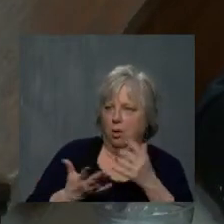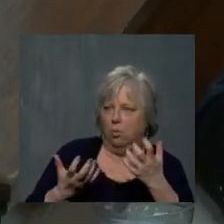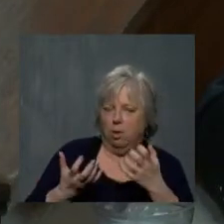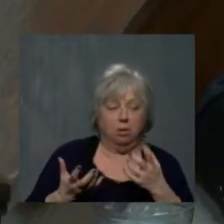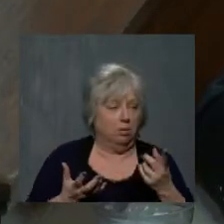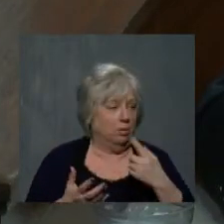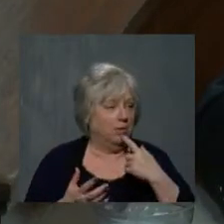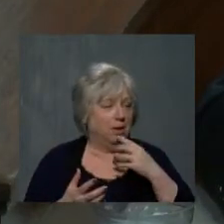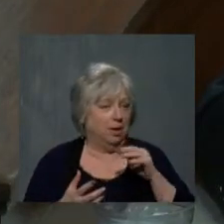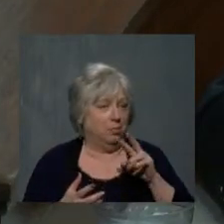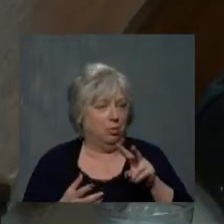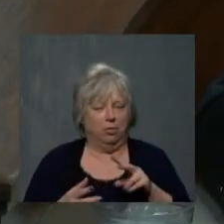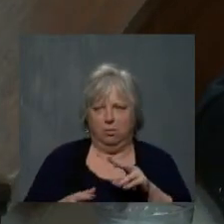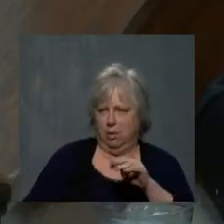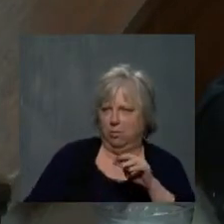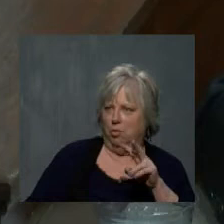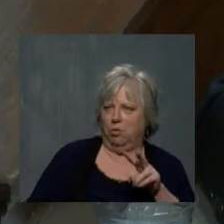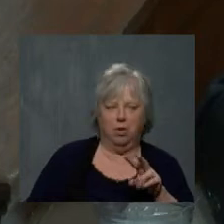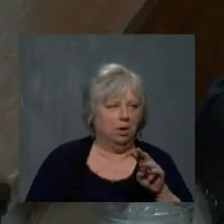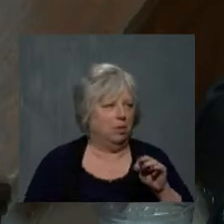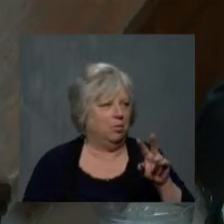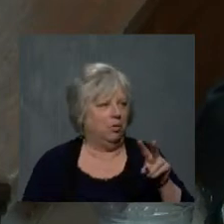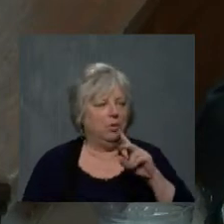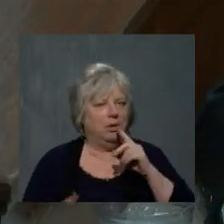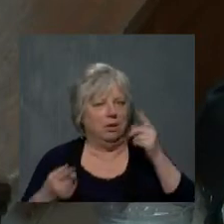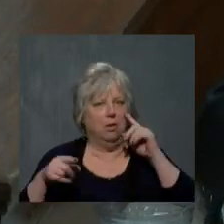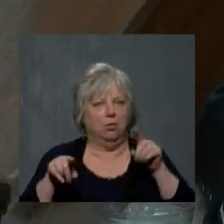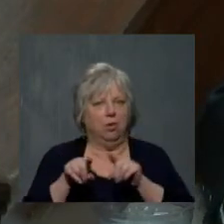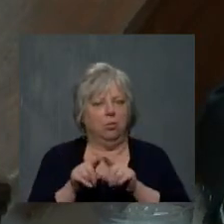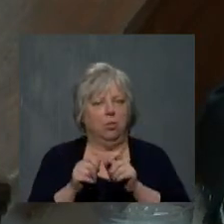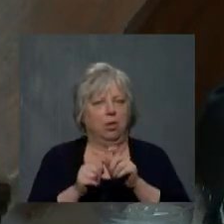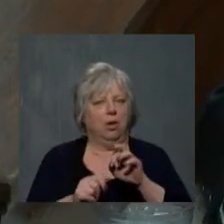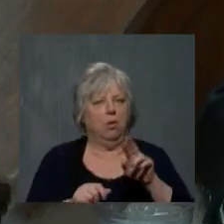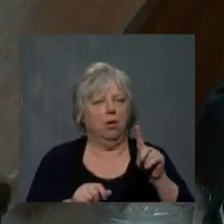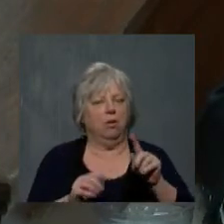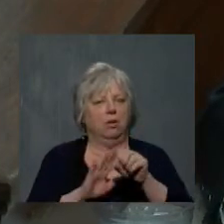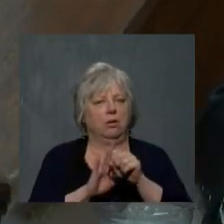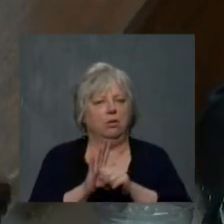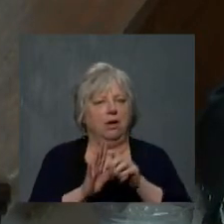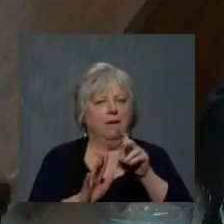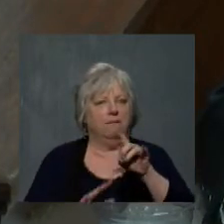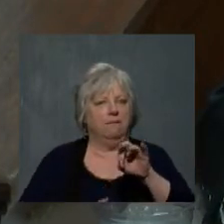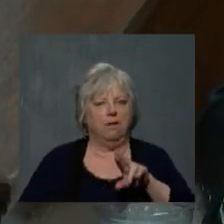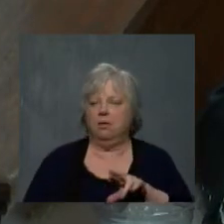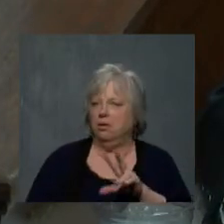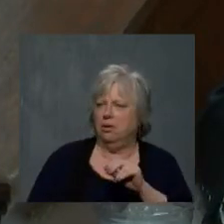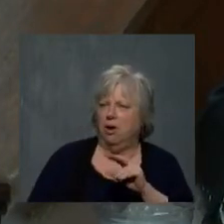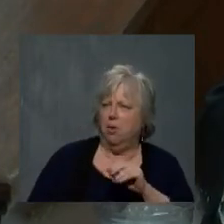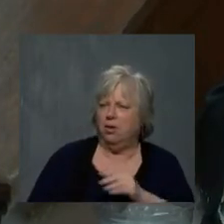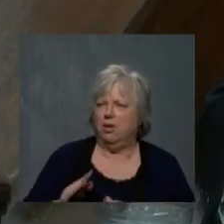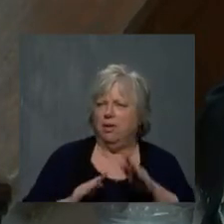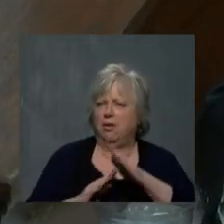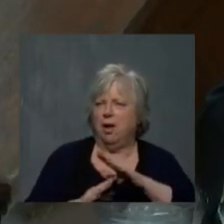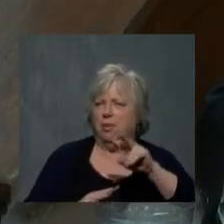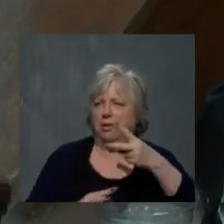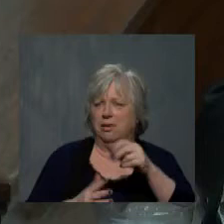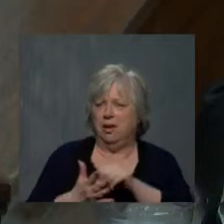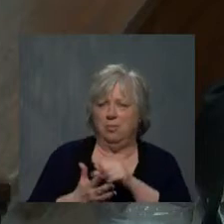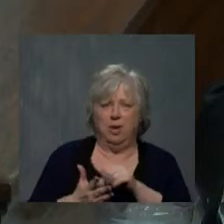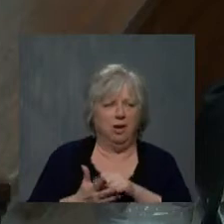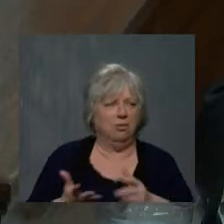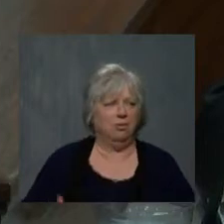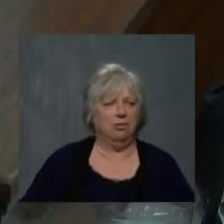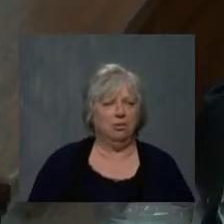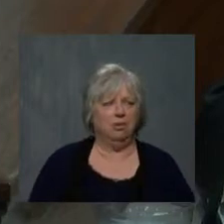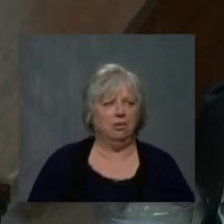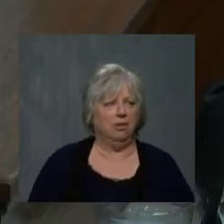M2. M2. M2 is the agreement with the Arkansas State Fair Association. M2 is on the top of the second page. Have we got M2